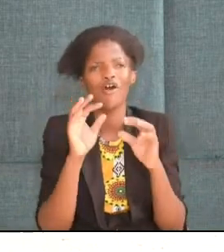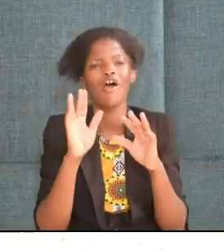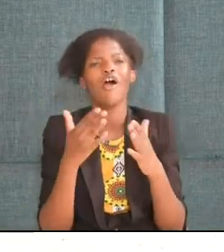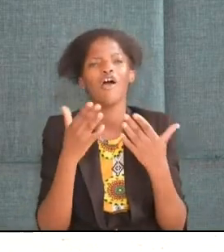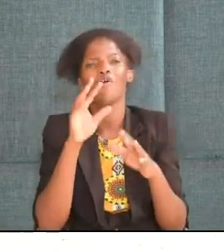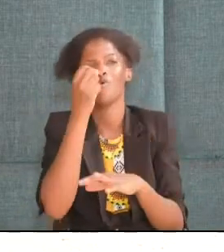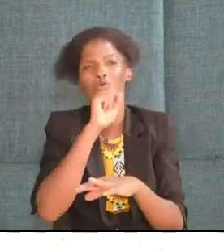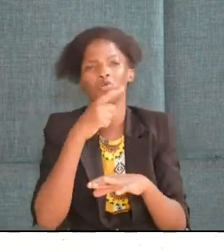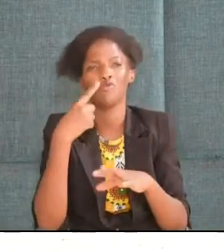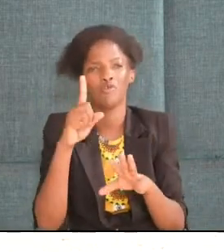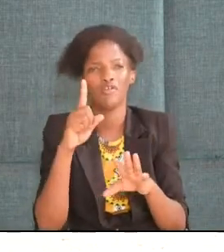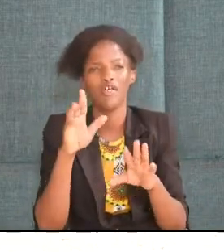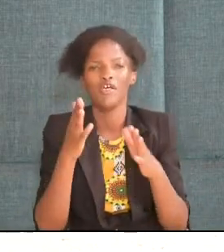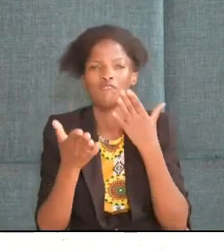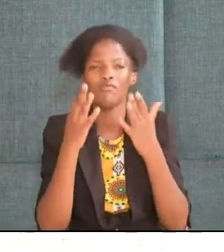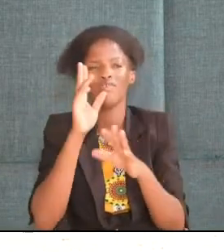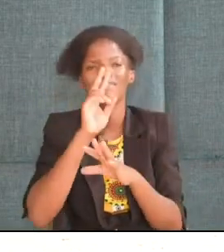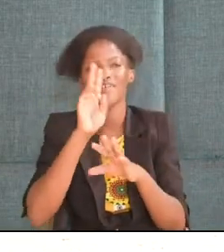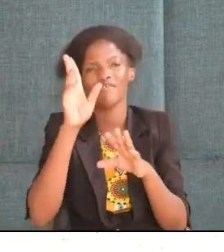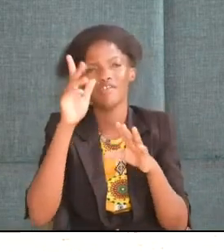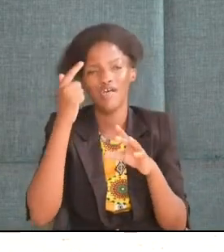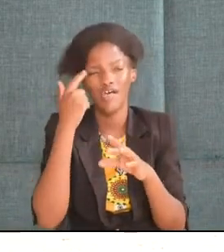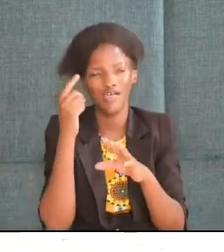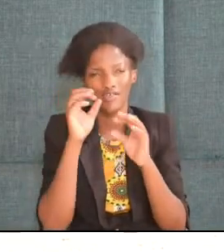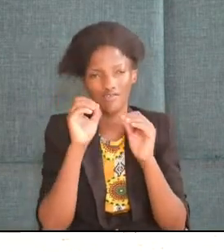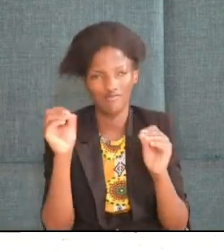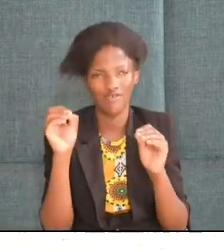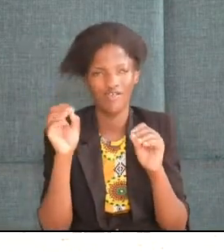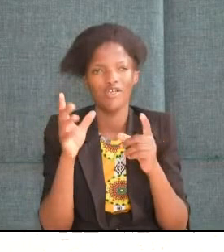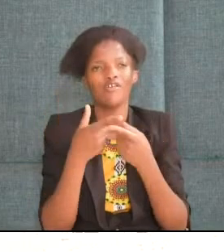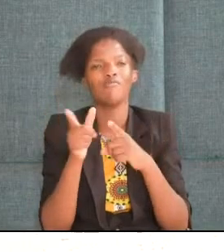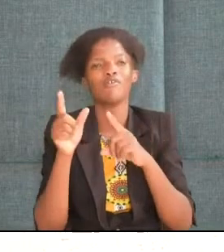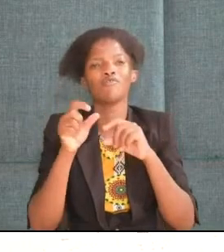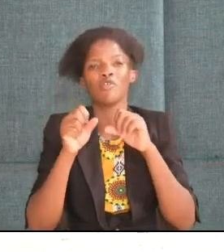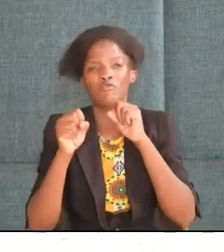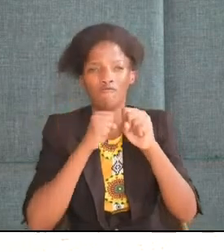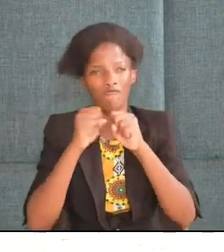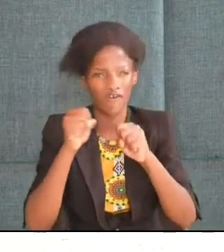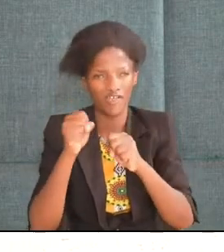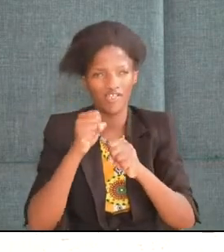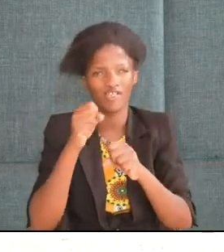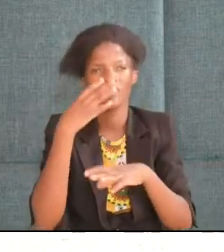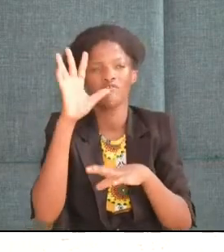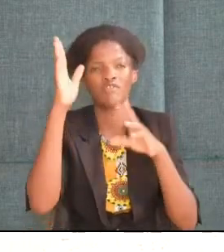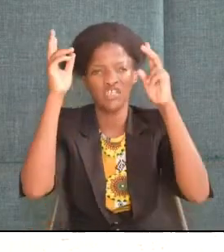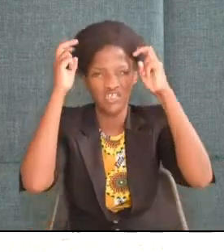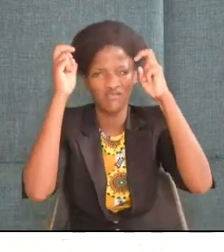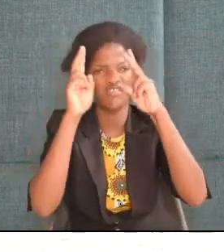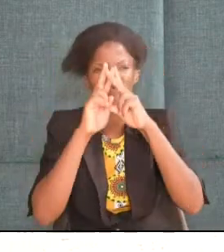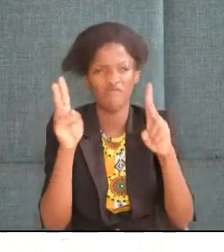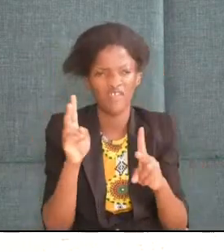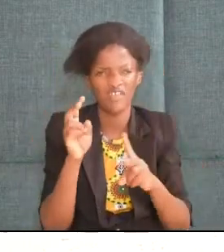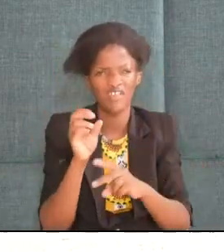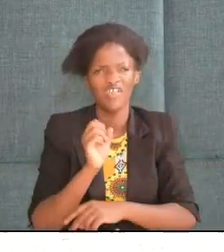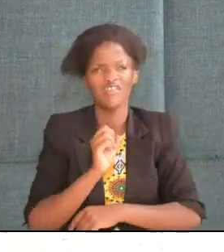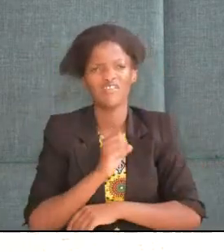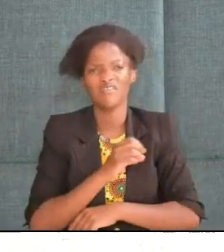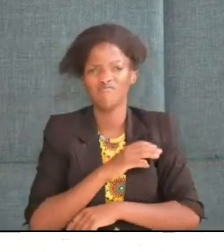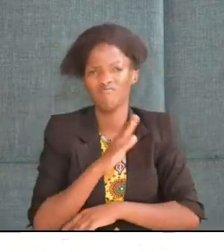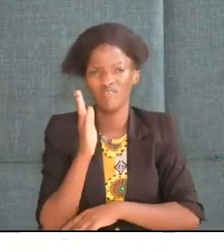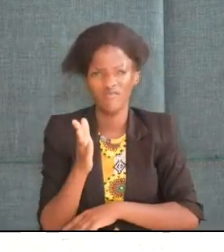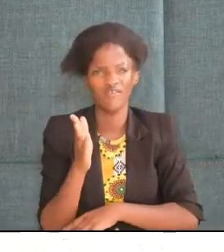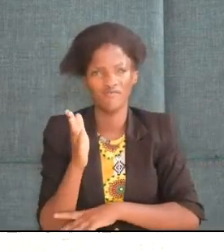Although we might not see it with our eyes, we are in a constant battle with the devil. That is very scary, Sergeant